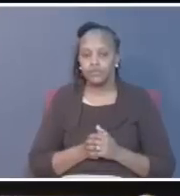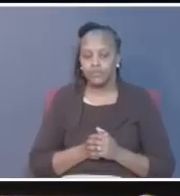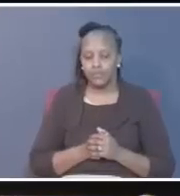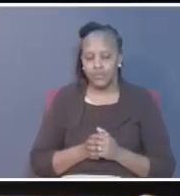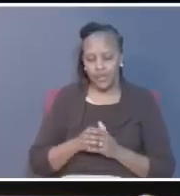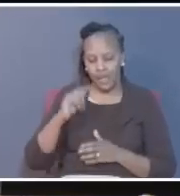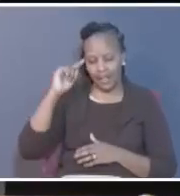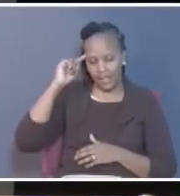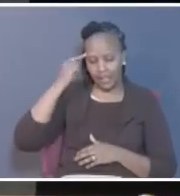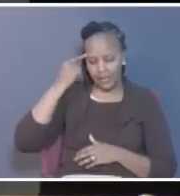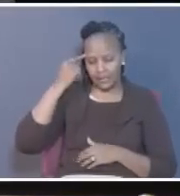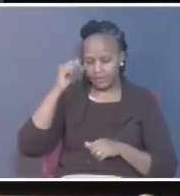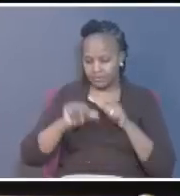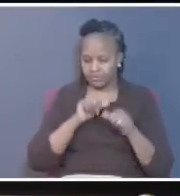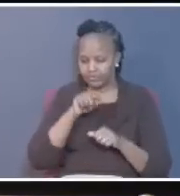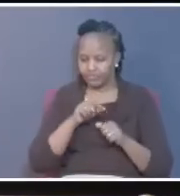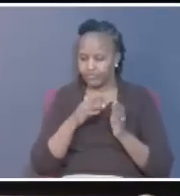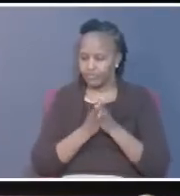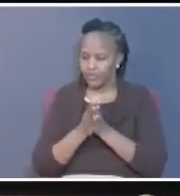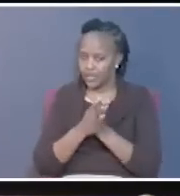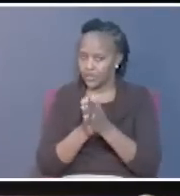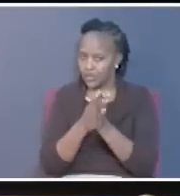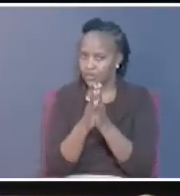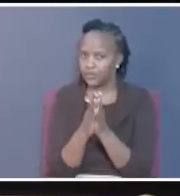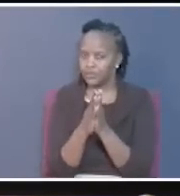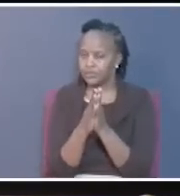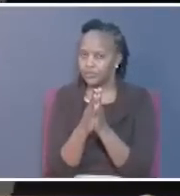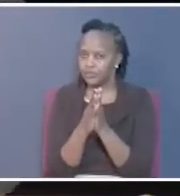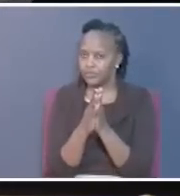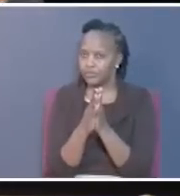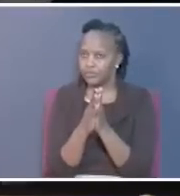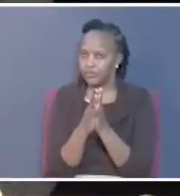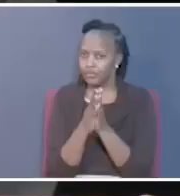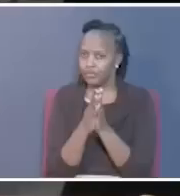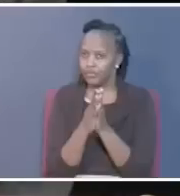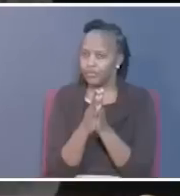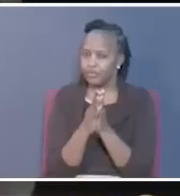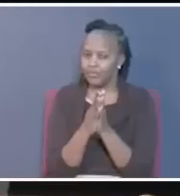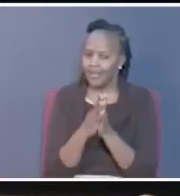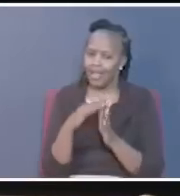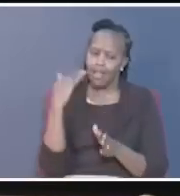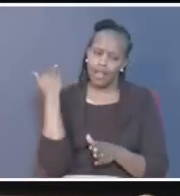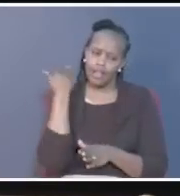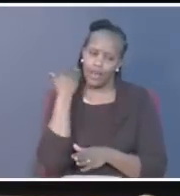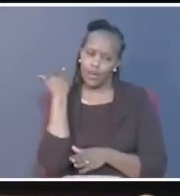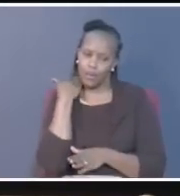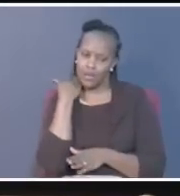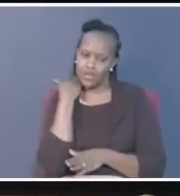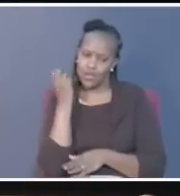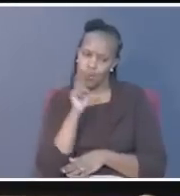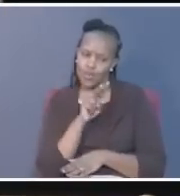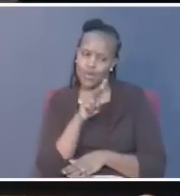Reflecting on this story, one Bible commentator puts it this way. The robbers looked at that man and